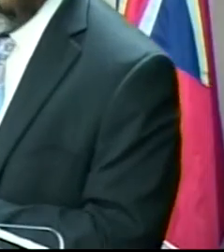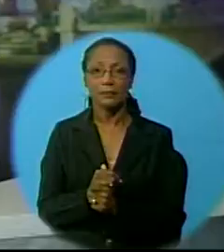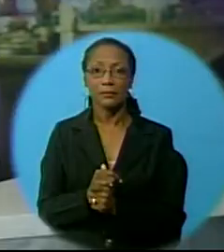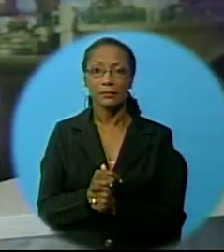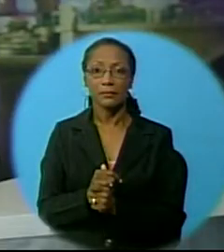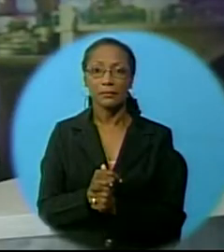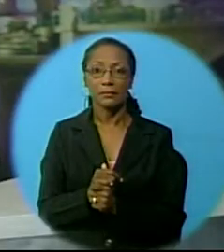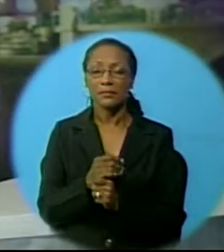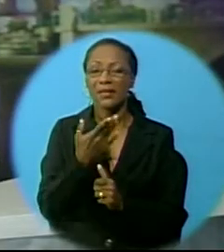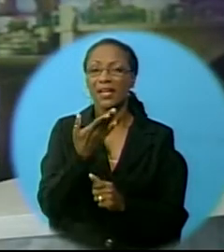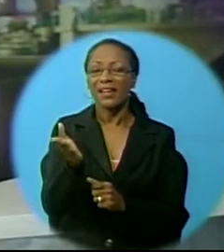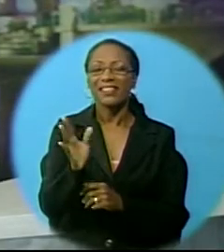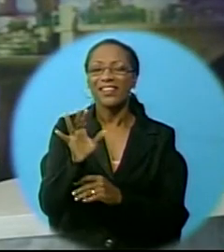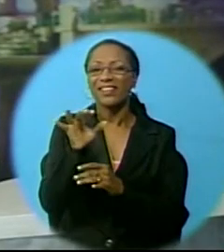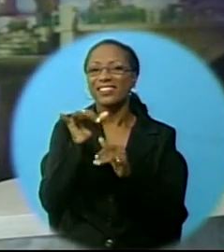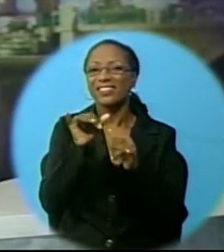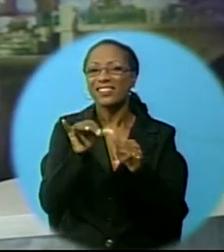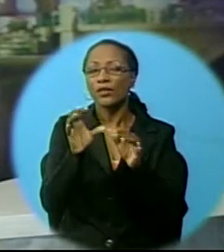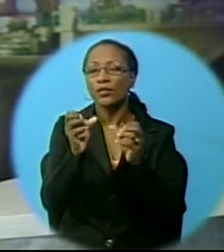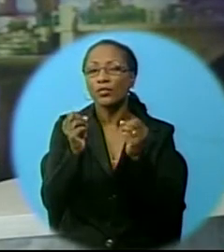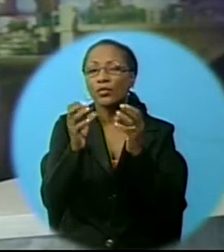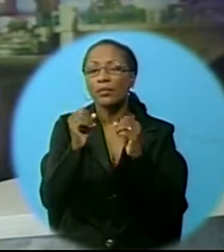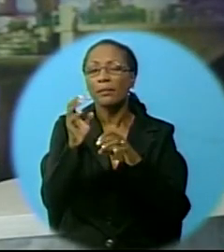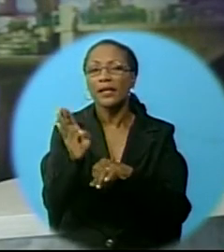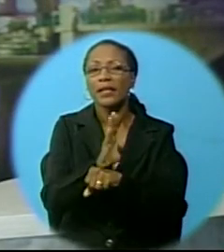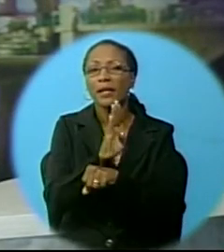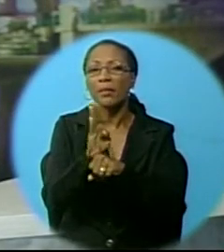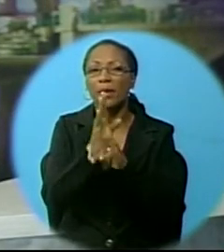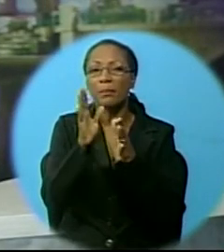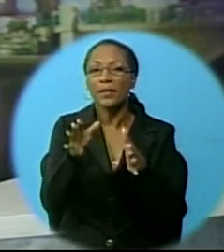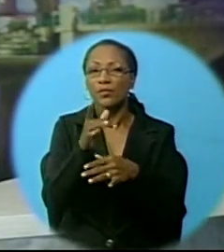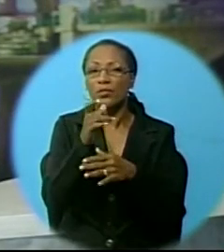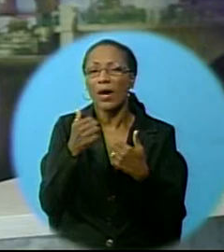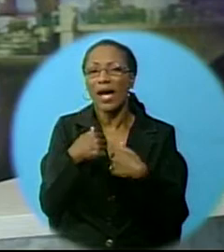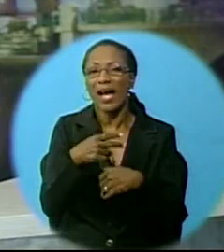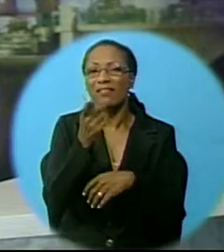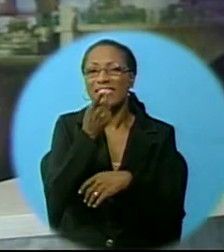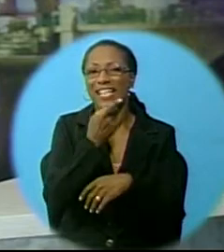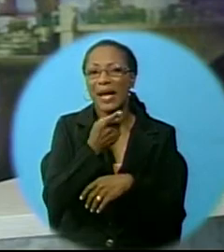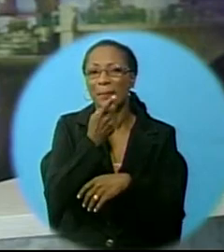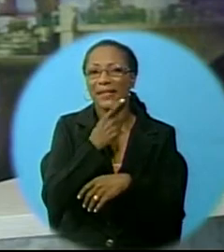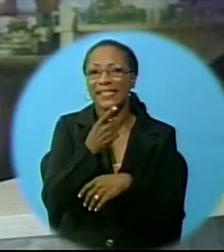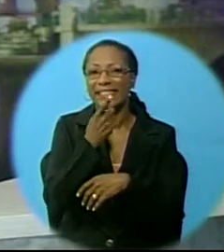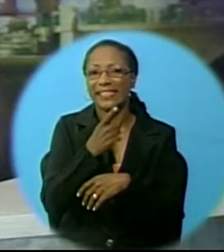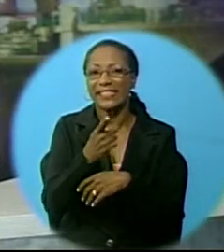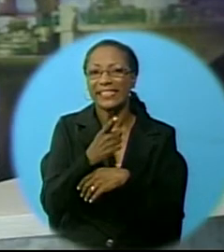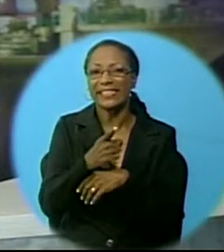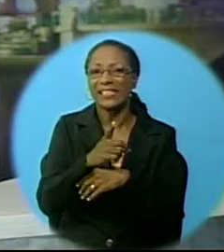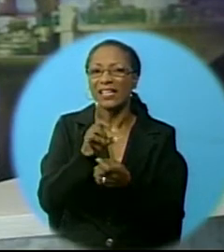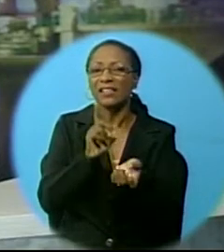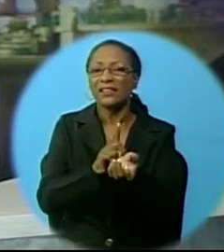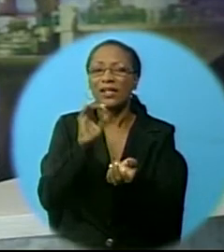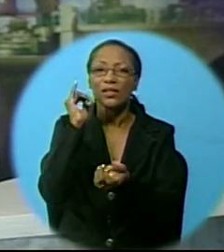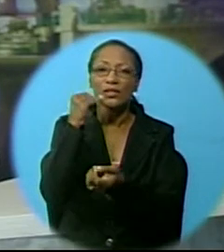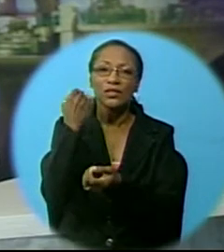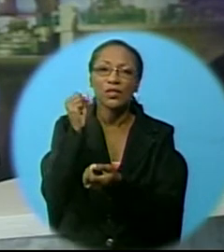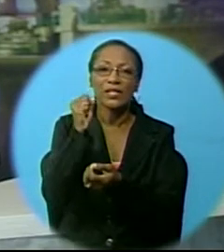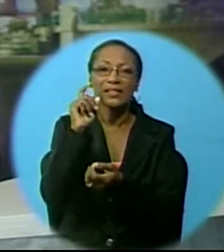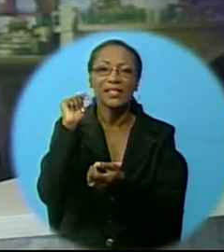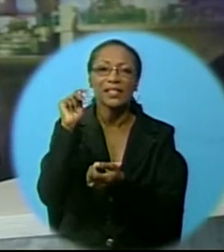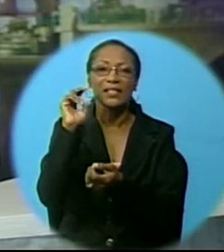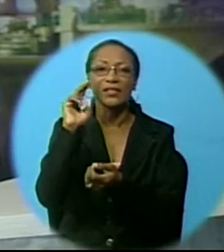lighting. There are still too many Barbadians with diabetes, and Chief Medical Officer Dr. Joy St. John